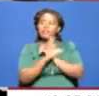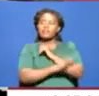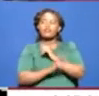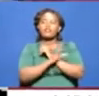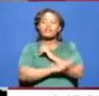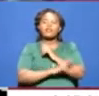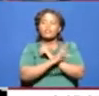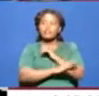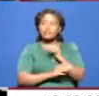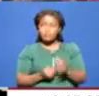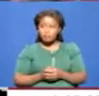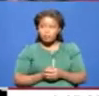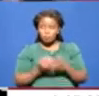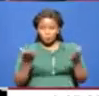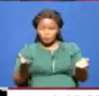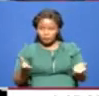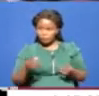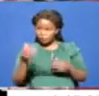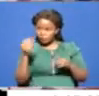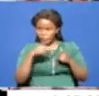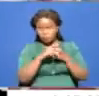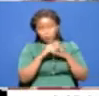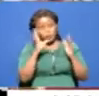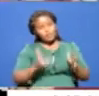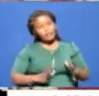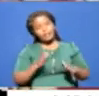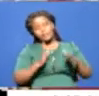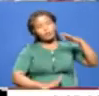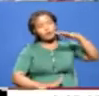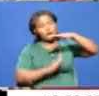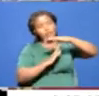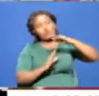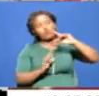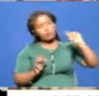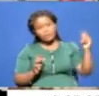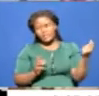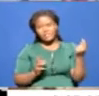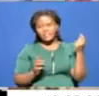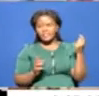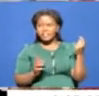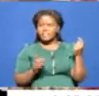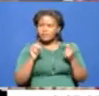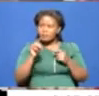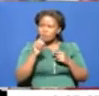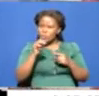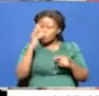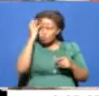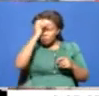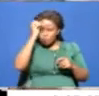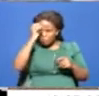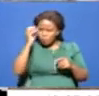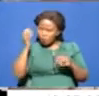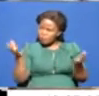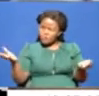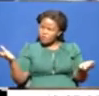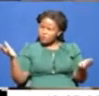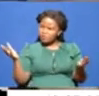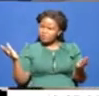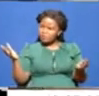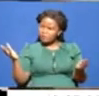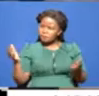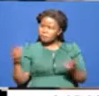Engineer Mange, and being one of the senior most engineers in Kenya, are you of the opinion that we